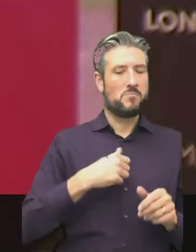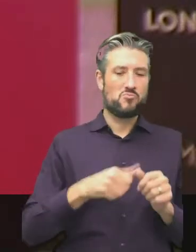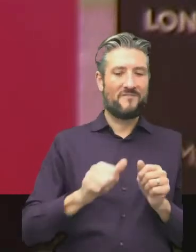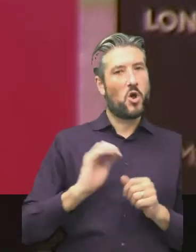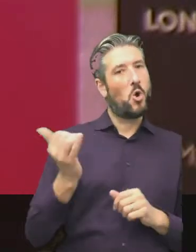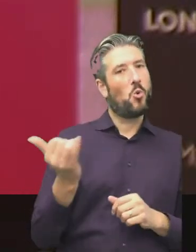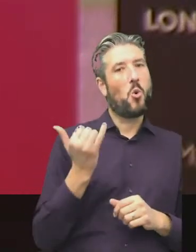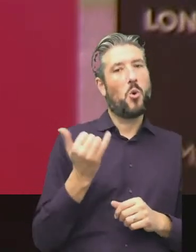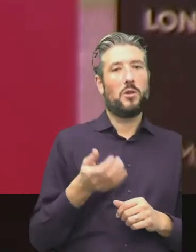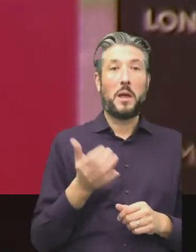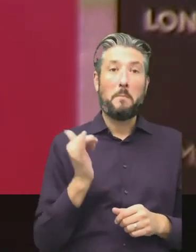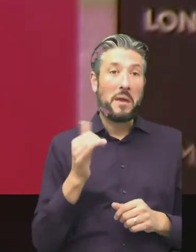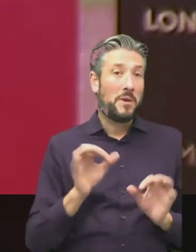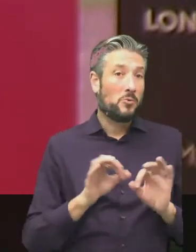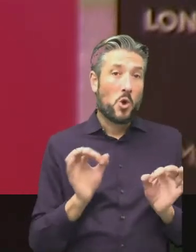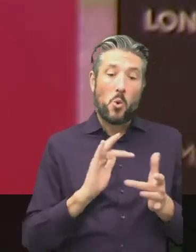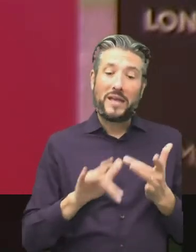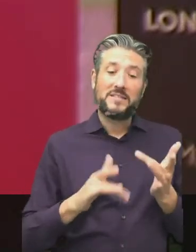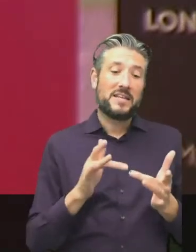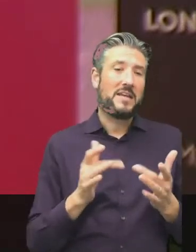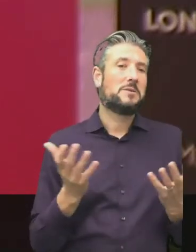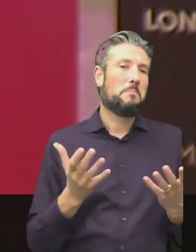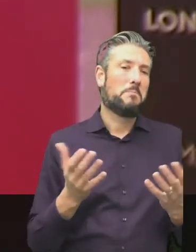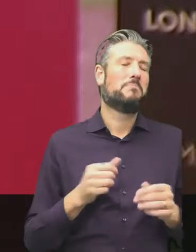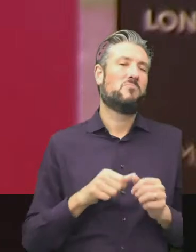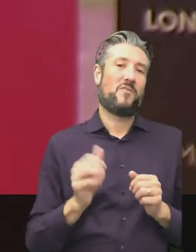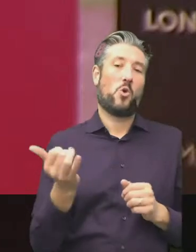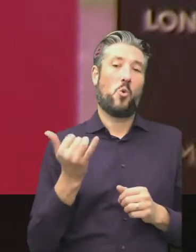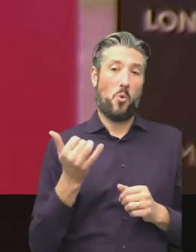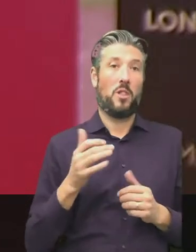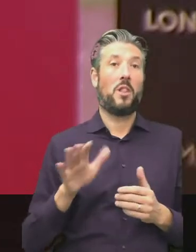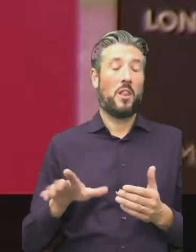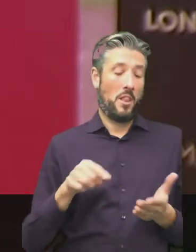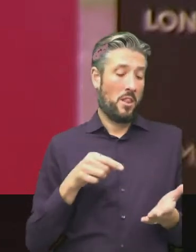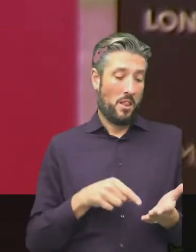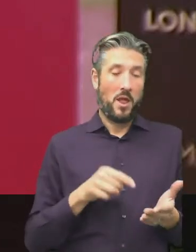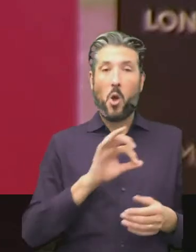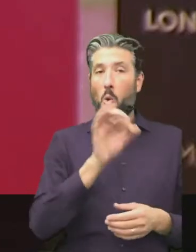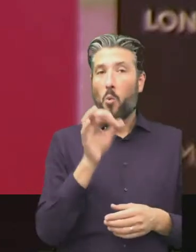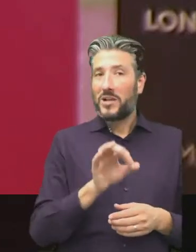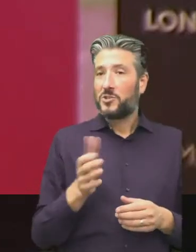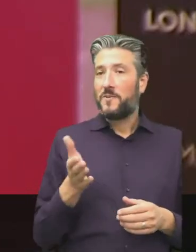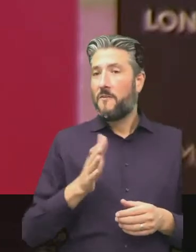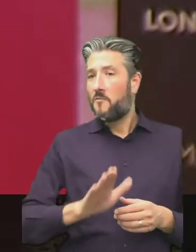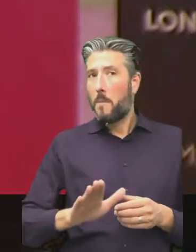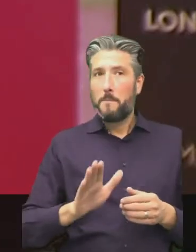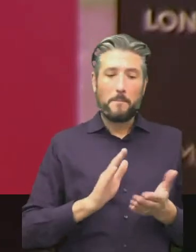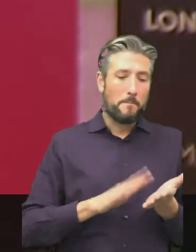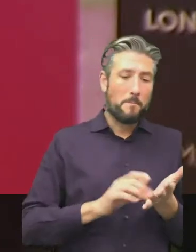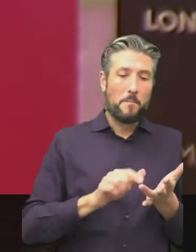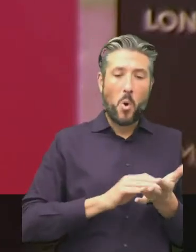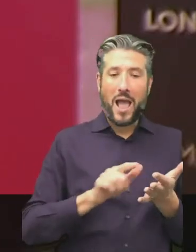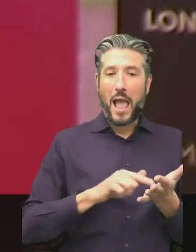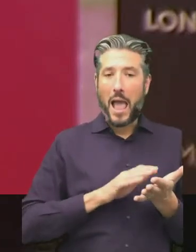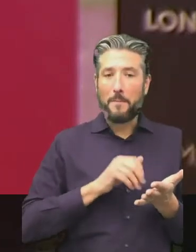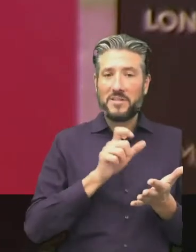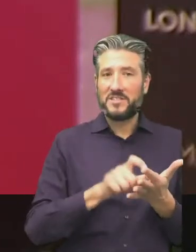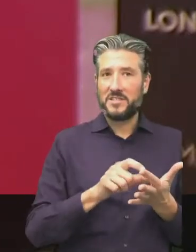access. This question is from Mohammed Sheikh from the London Borough of Merton, who is